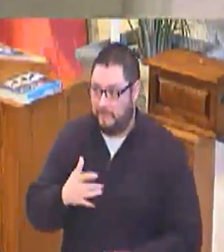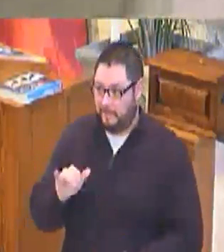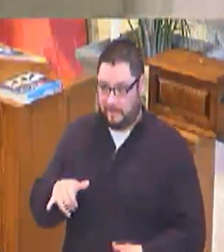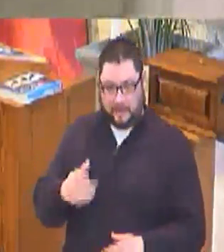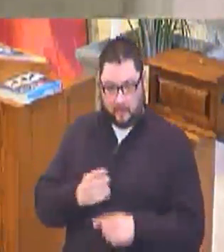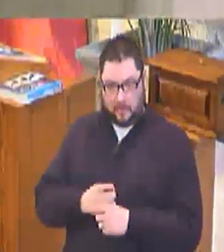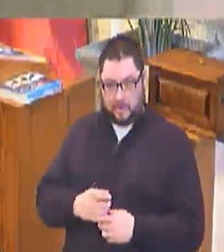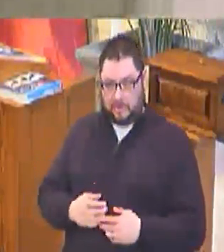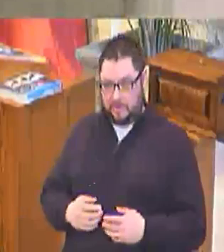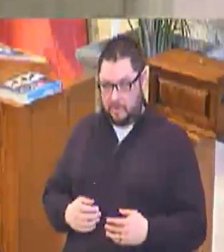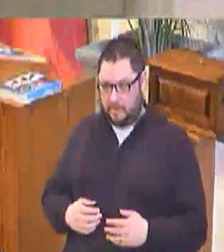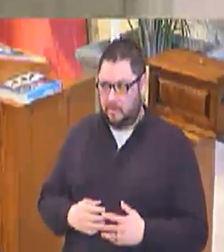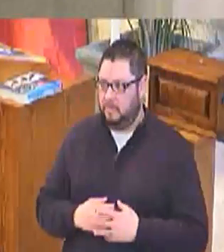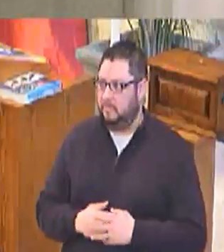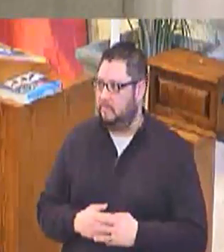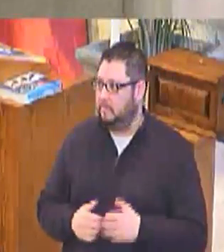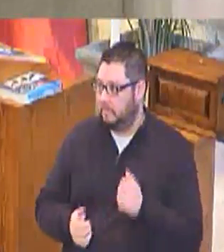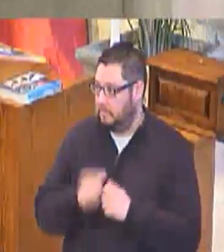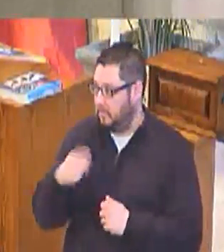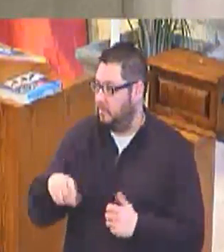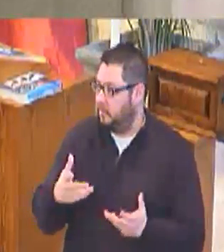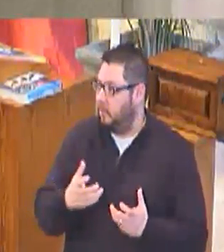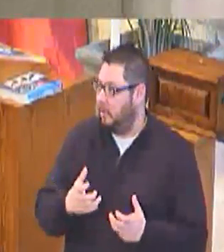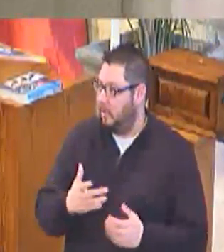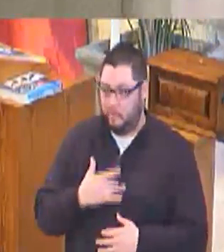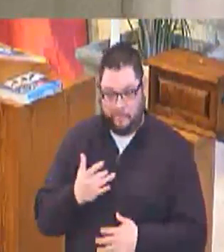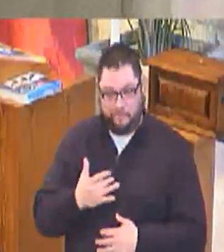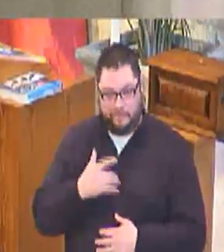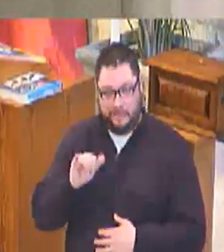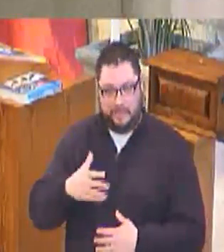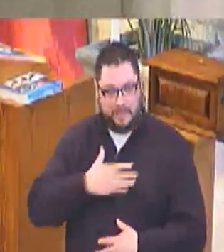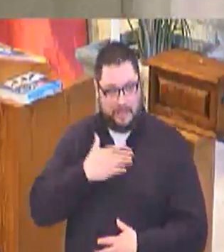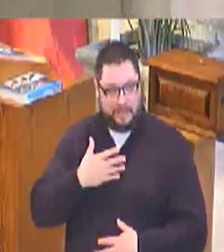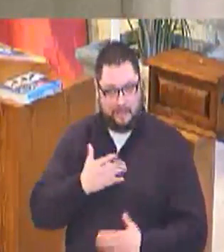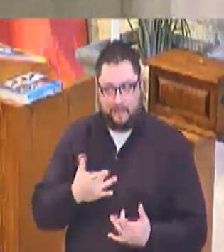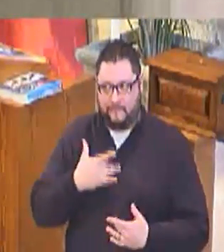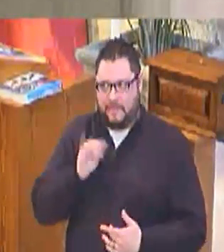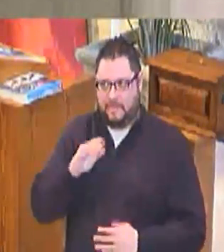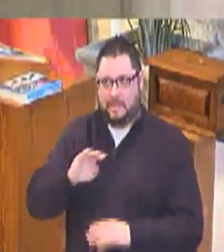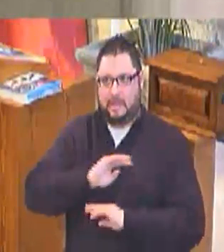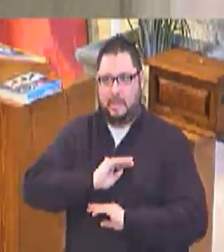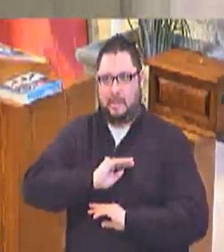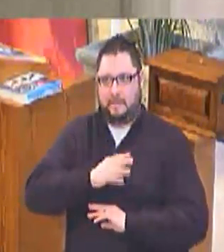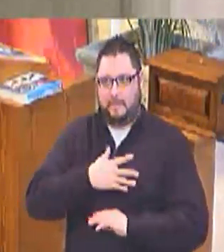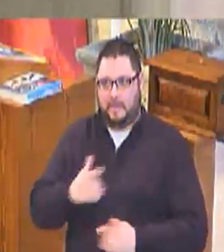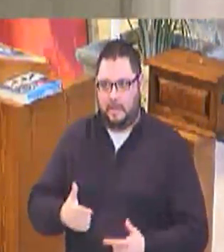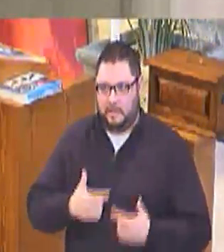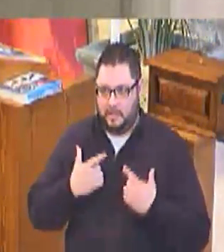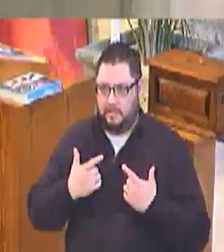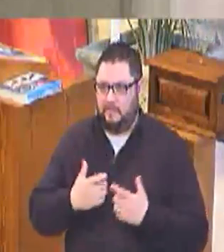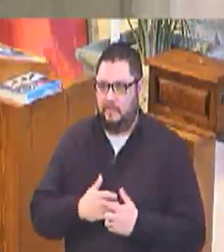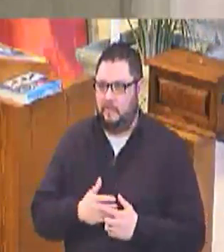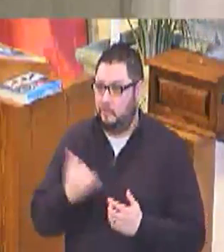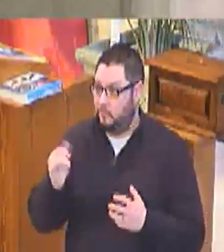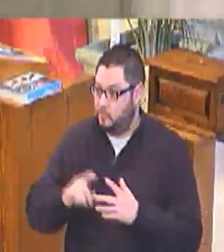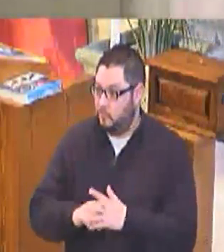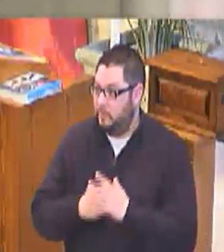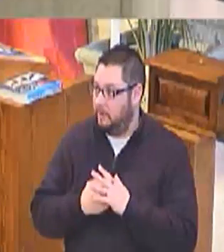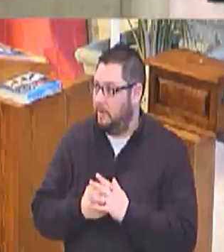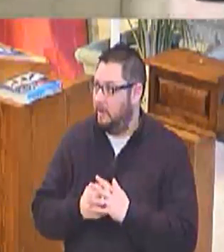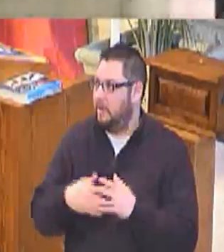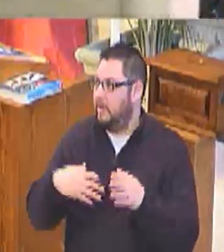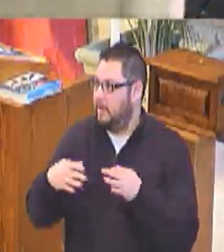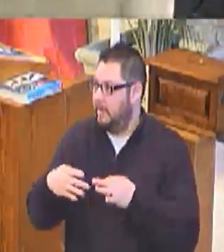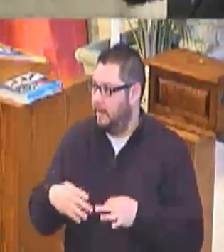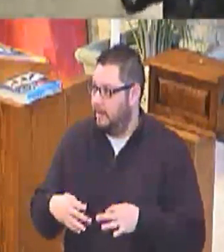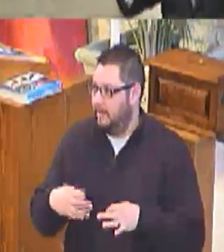life? Yeah, most of you do. You want to feel that joy and contentment in our life. And so we began by